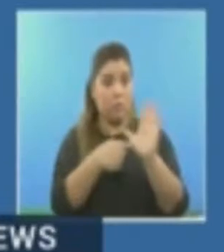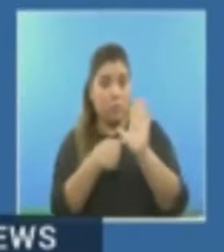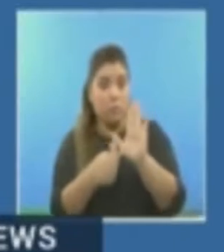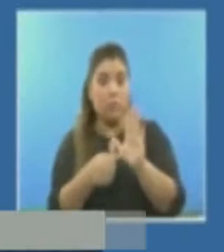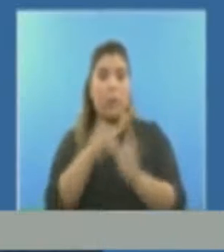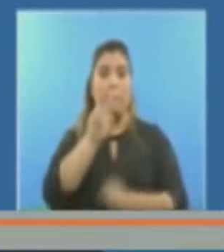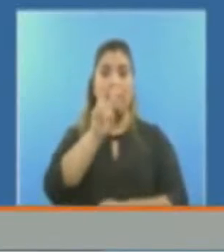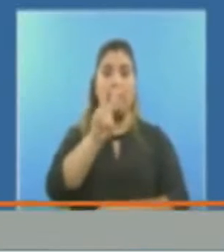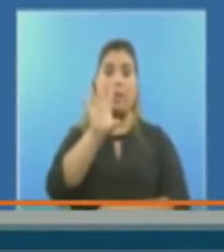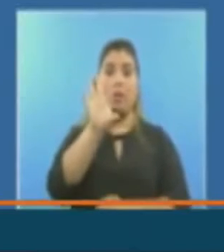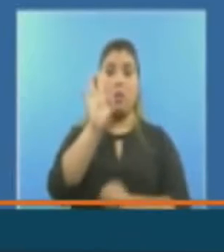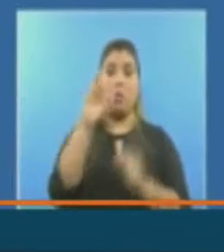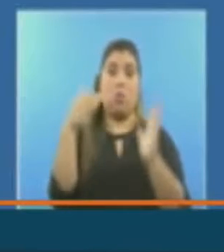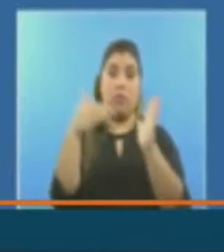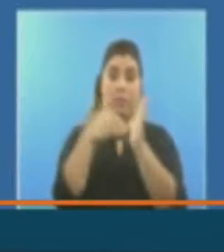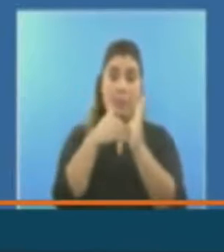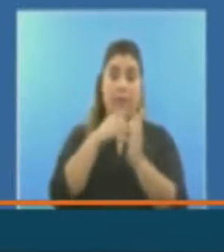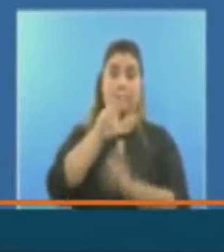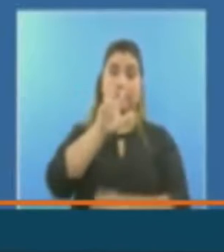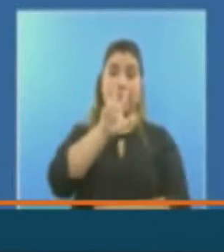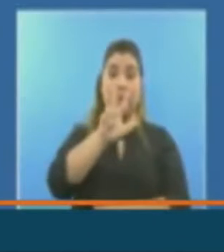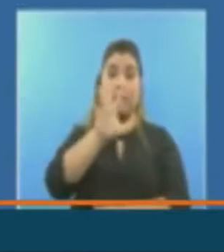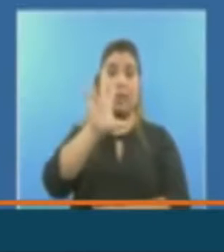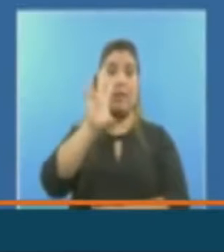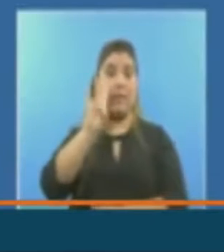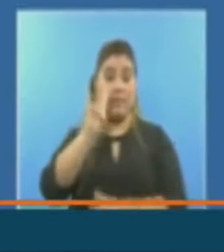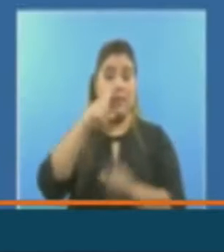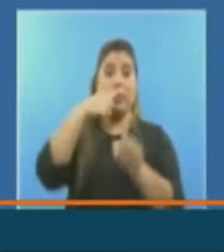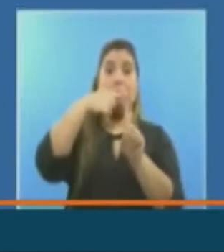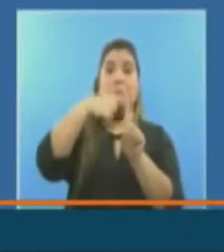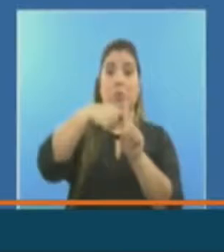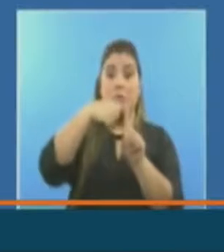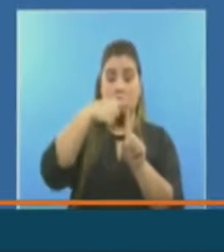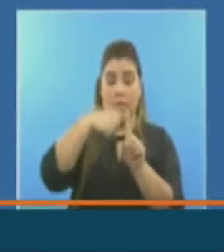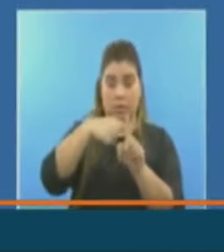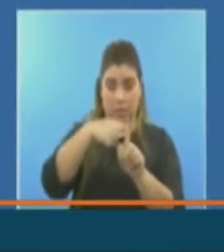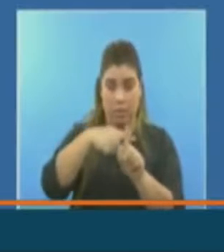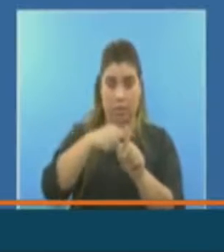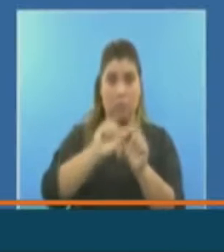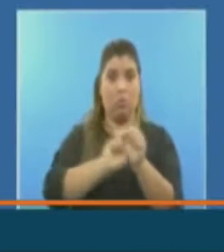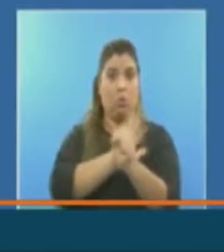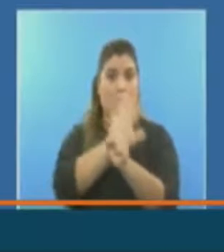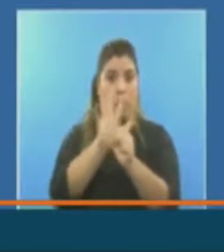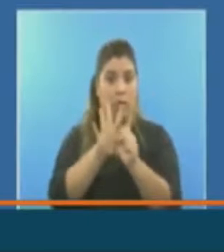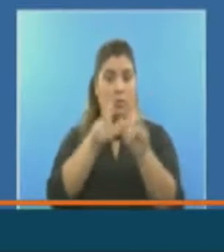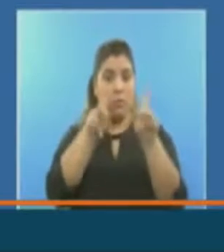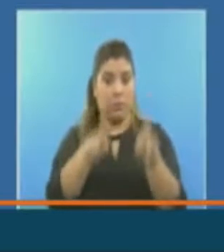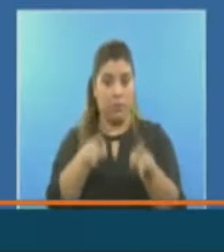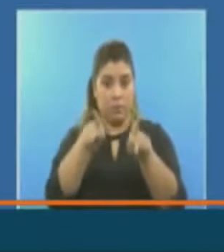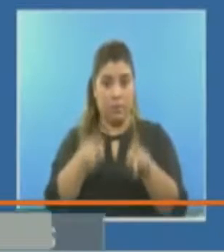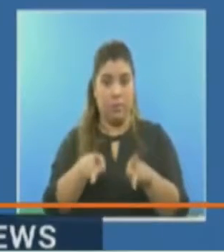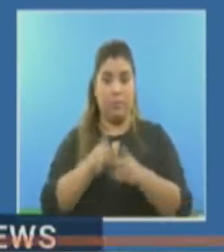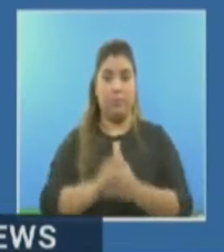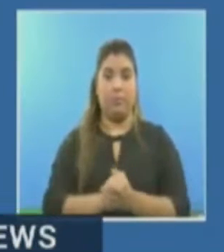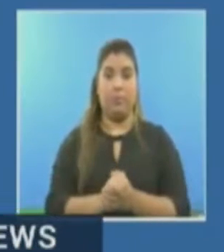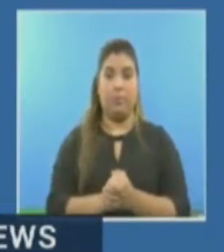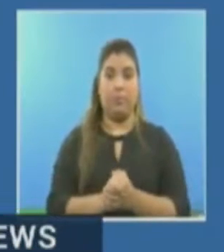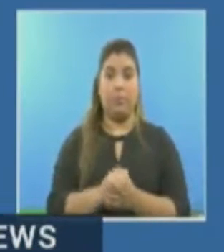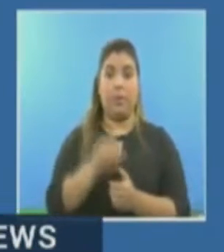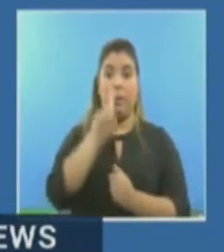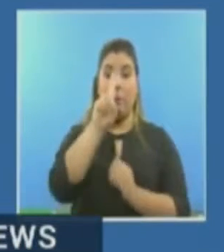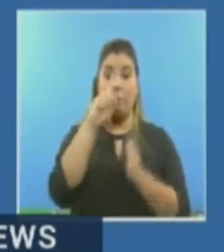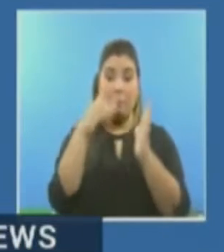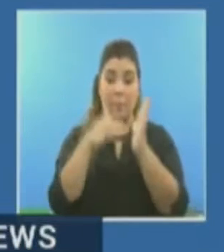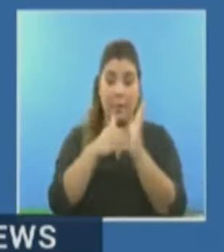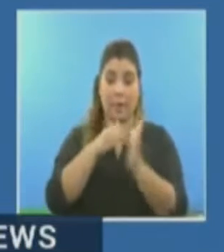The epidemiological surveillance system reports 29,037 accumulated cases, of which 1,007 are